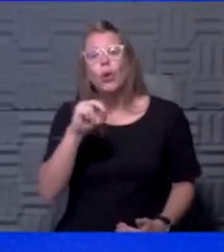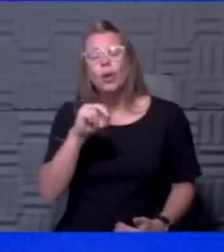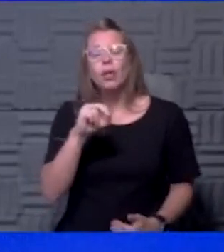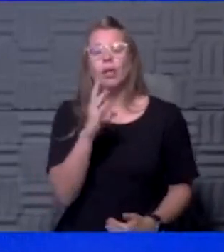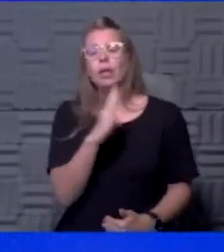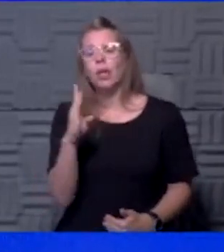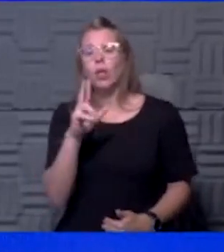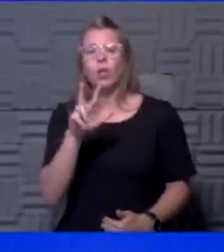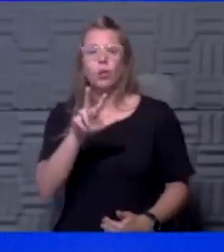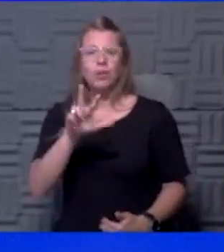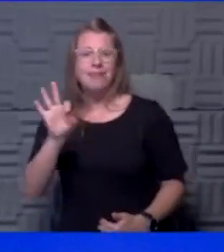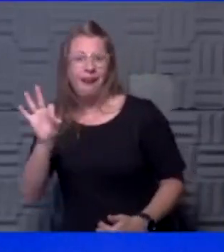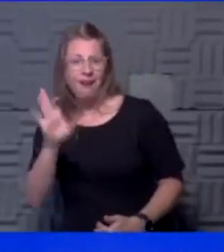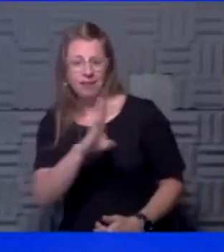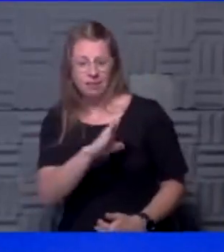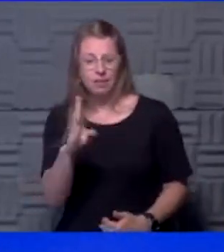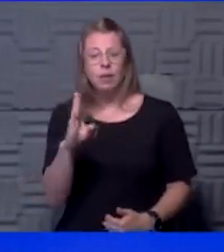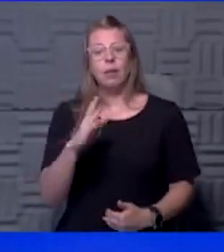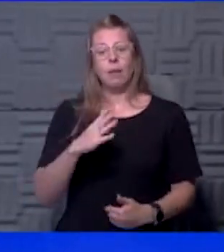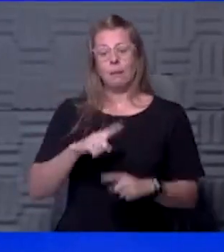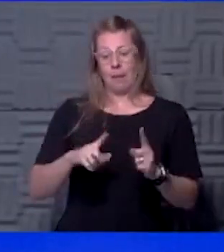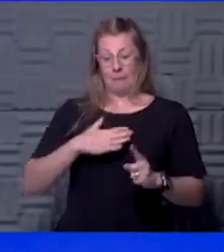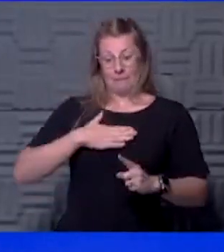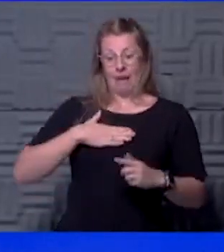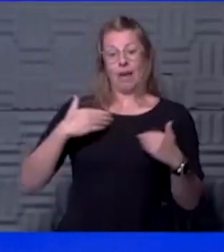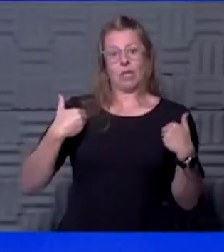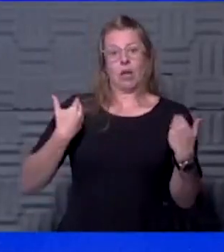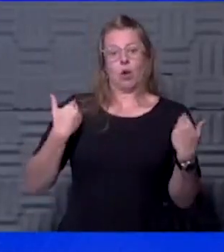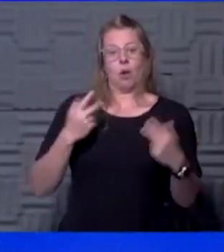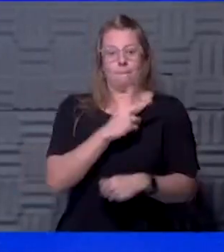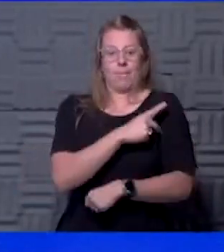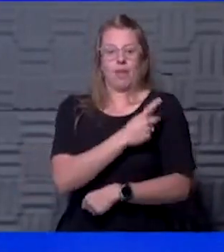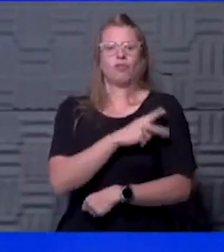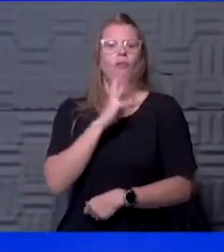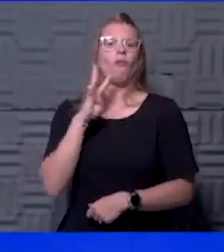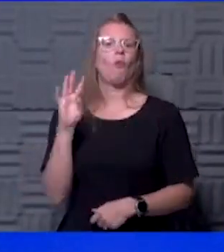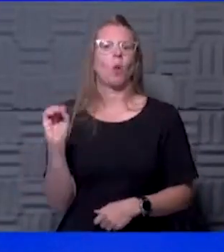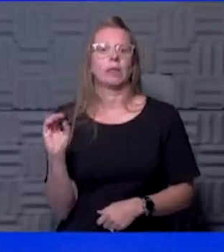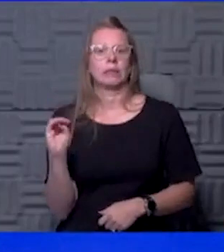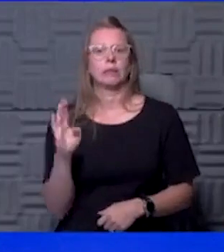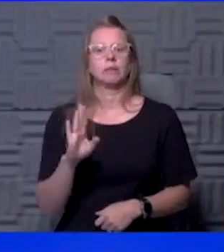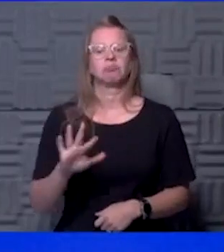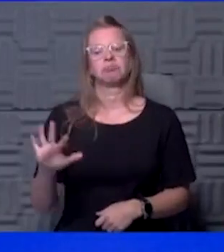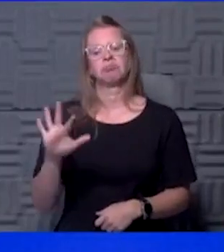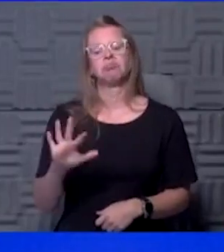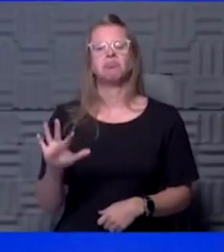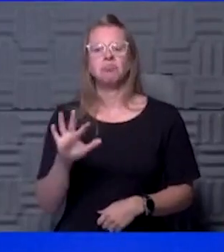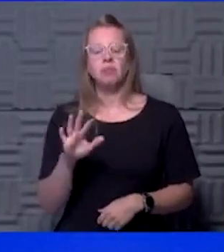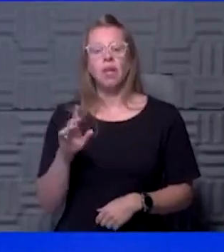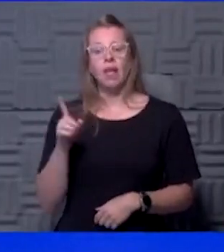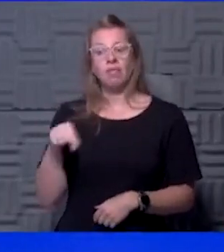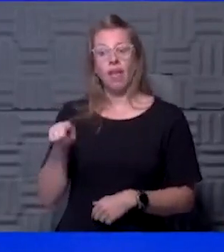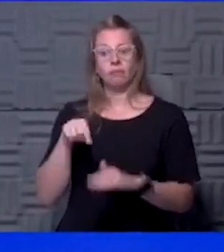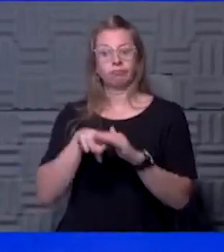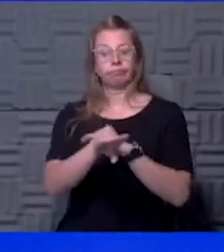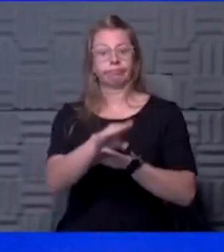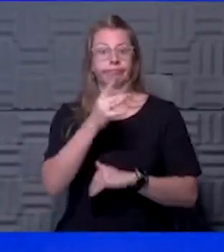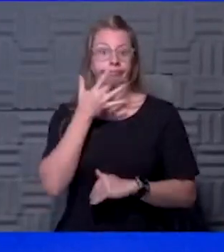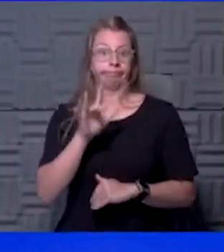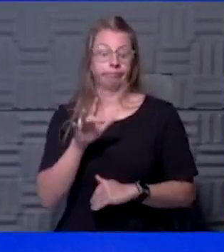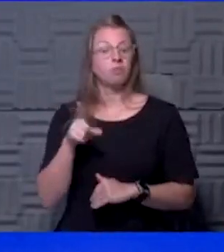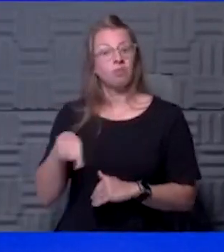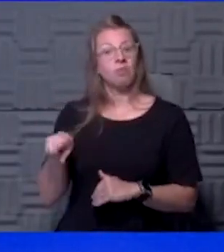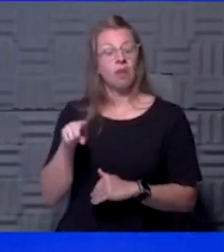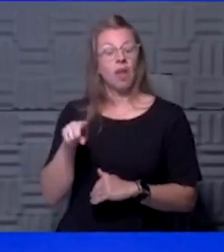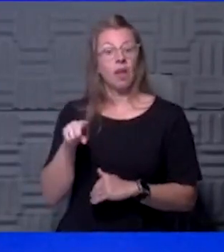to 39. But for my younger patients, they've been in the 40s. And they have come in, and luckily they have